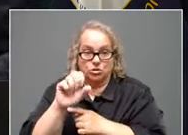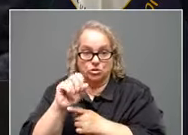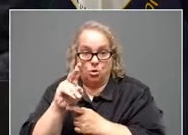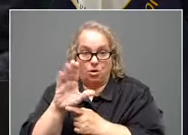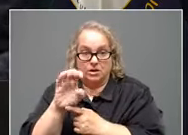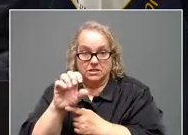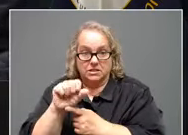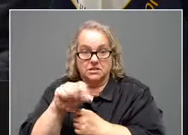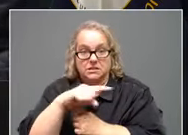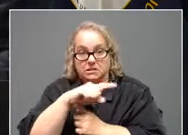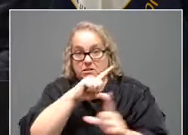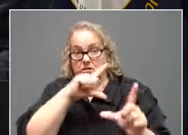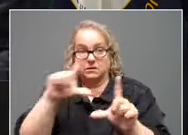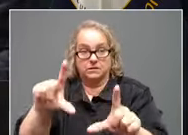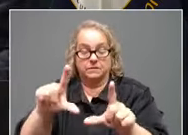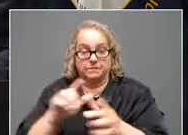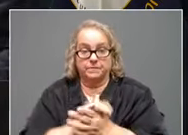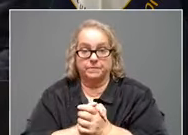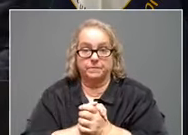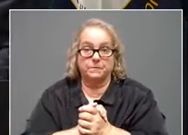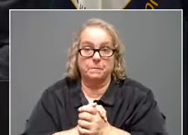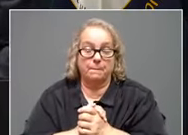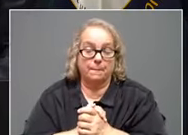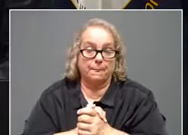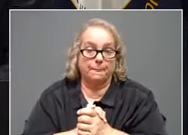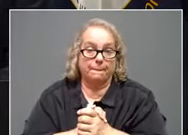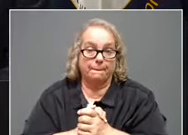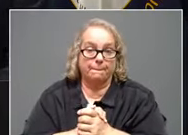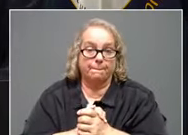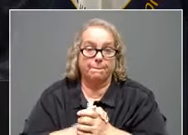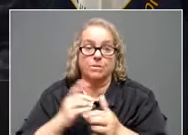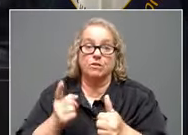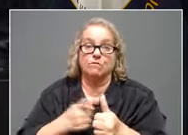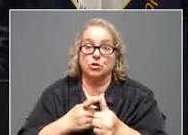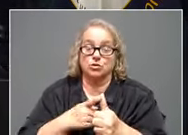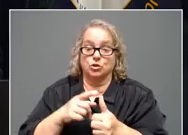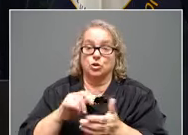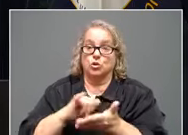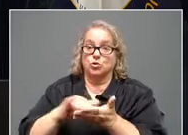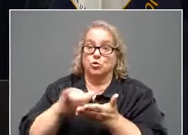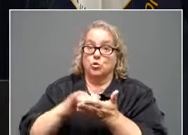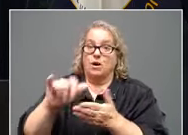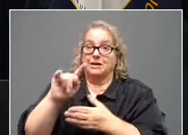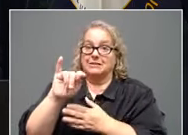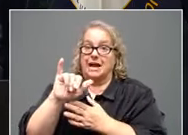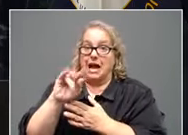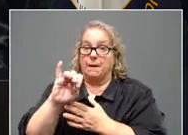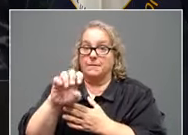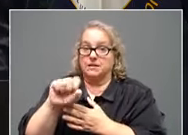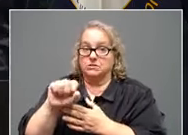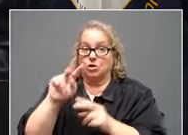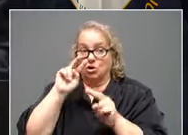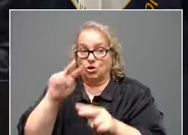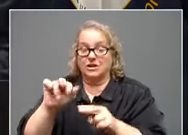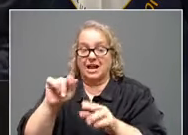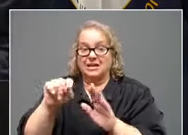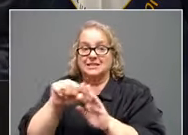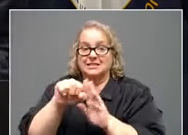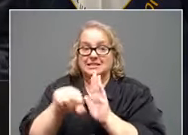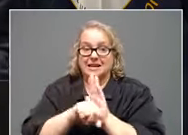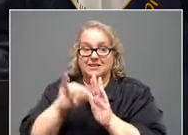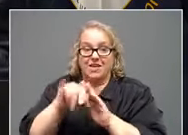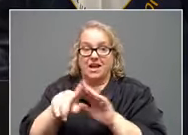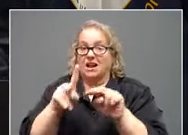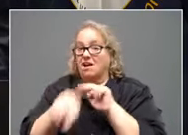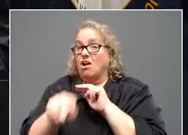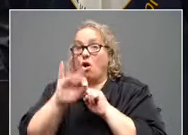room. Can we put that up, James? The first is the New York Times took a look at states that simply cut off the extra